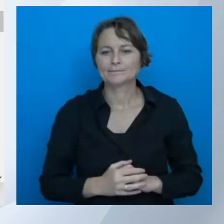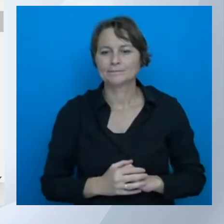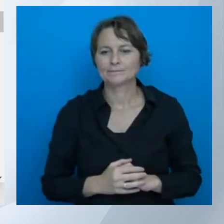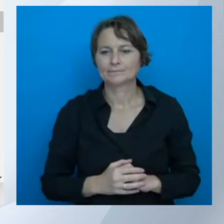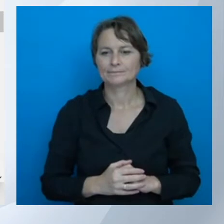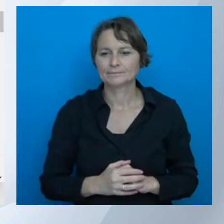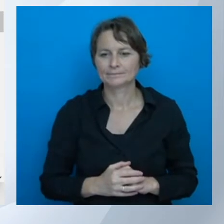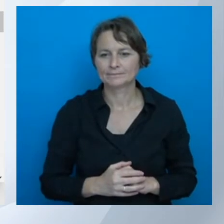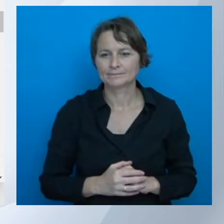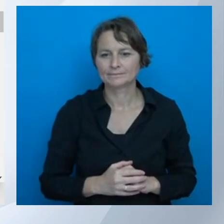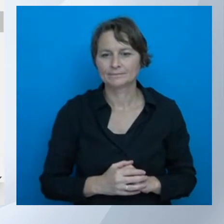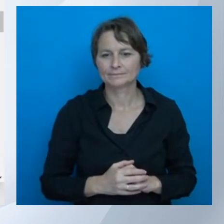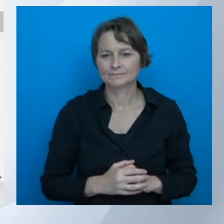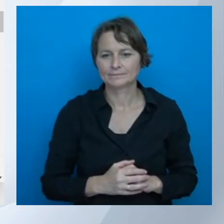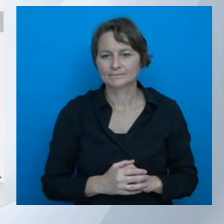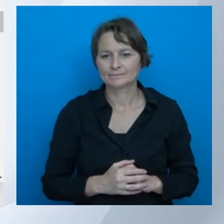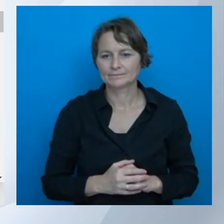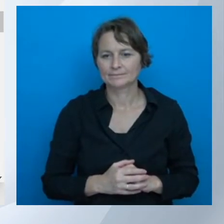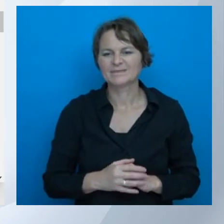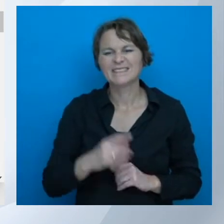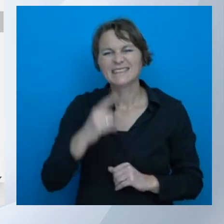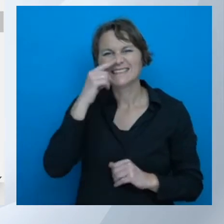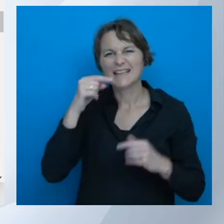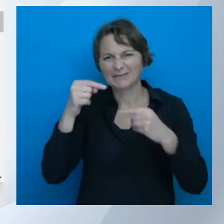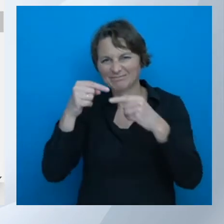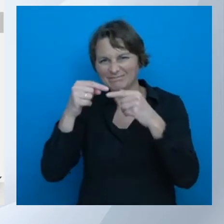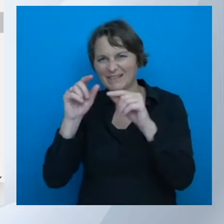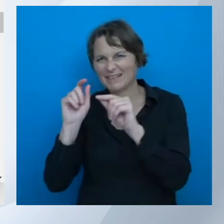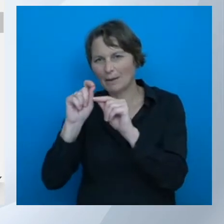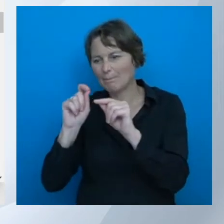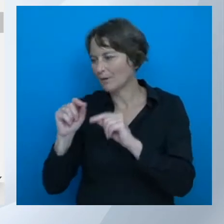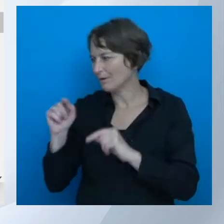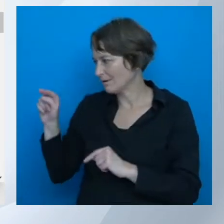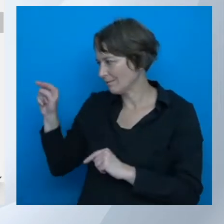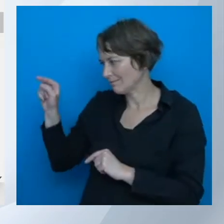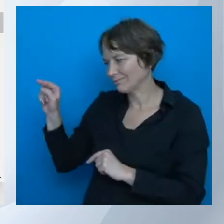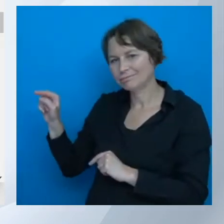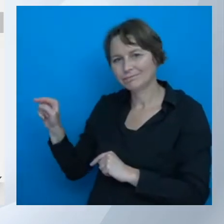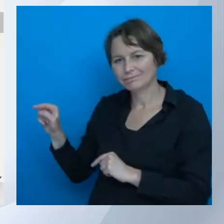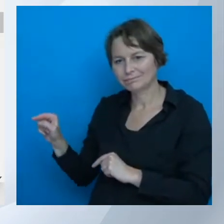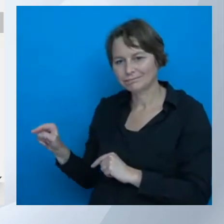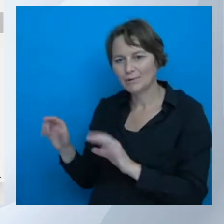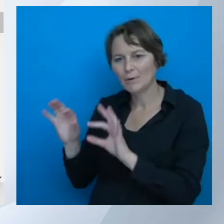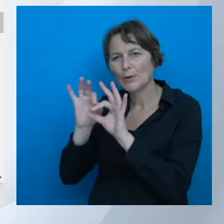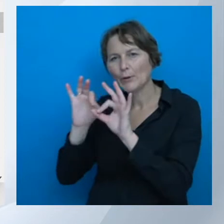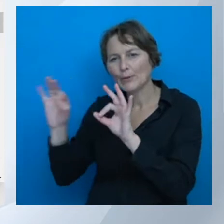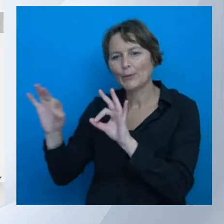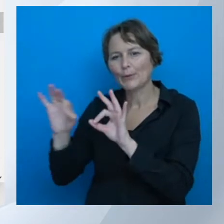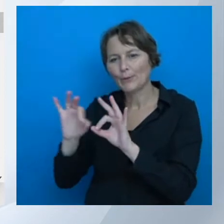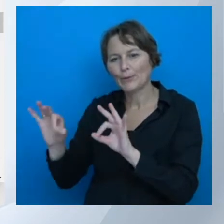104,000 rows for training and 26,000 rows for testing.